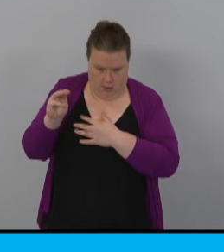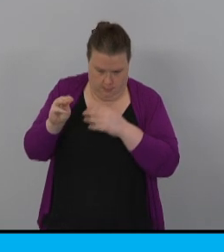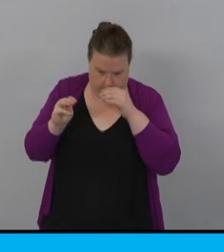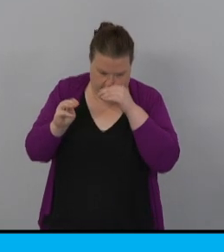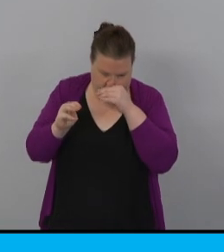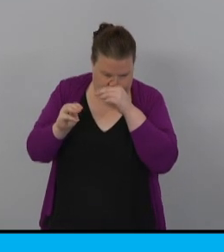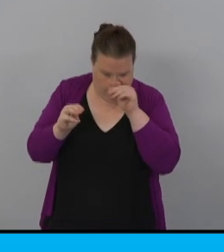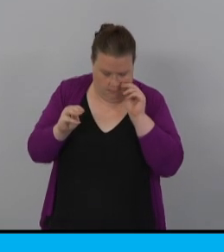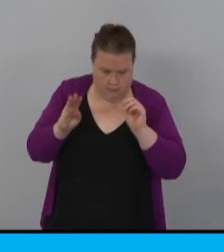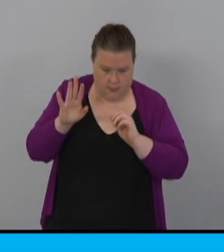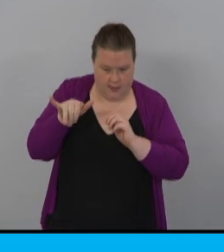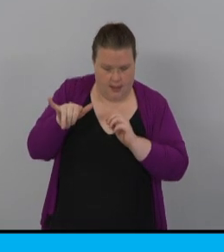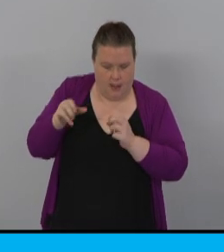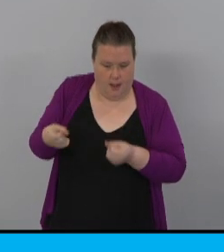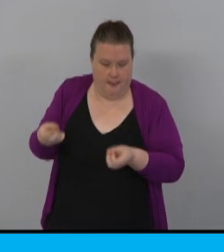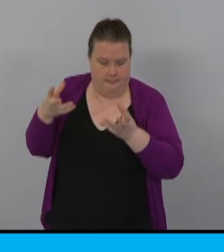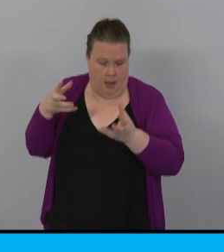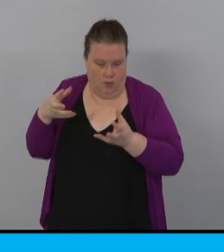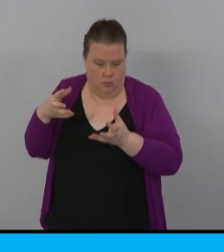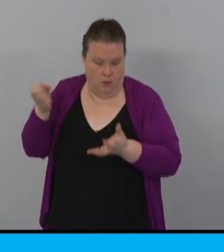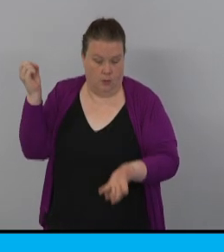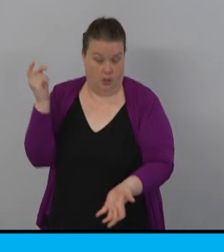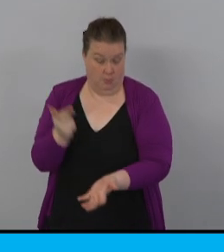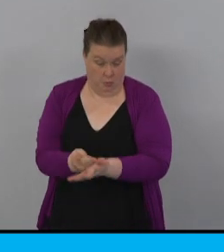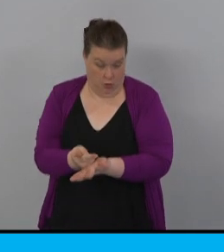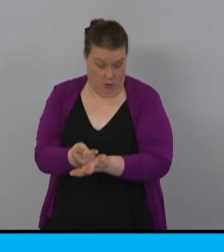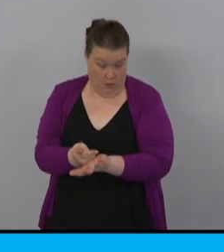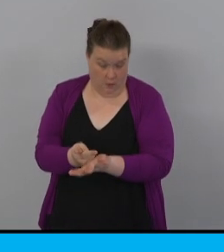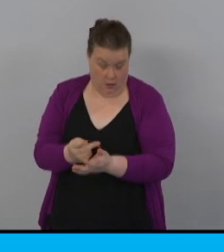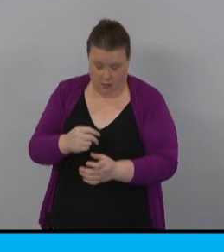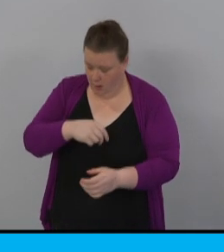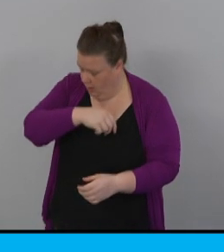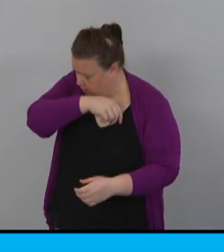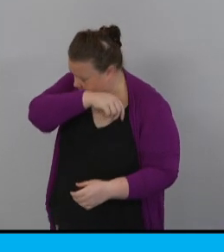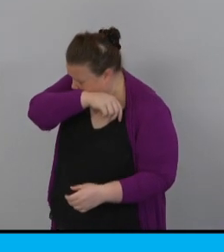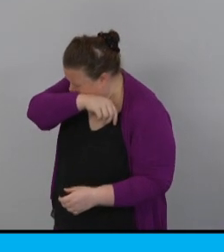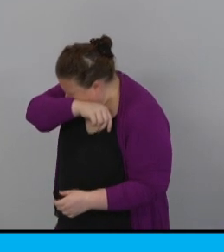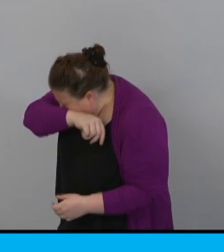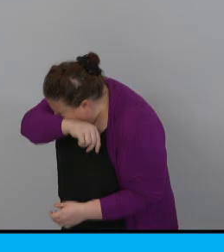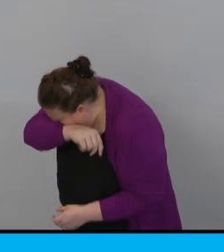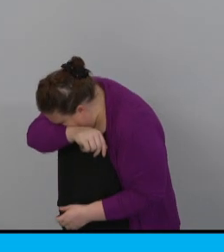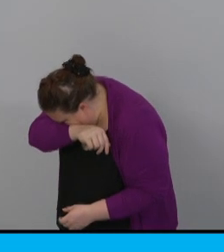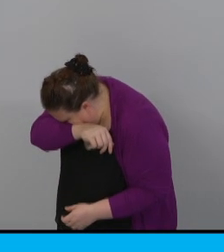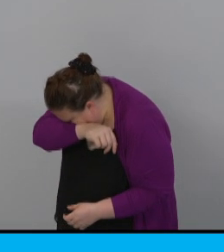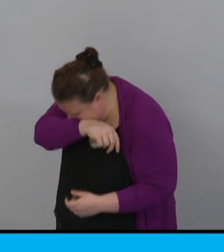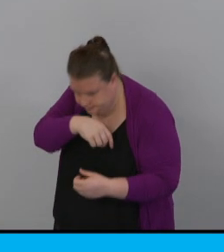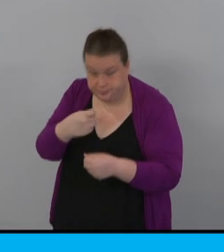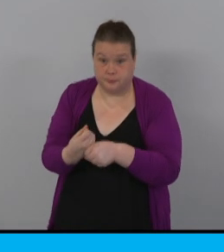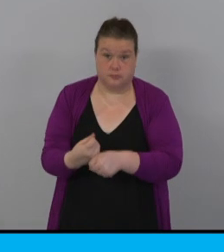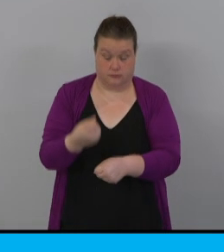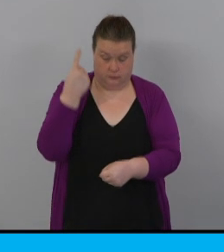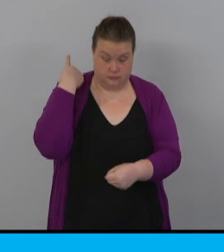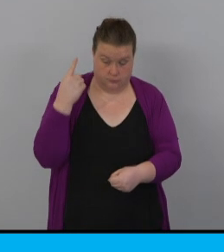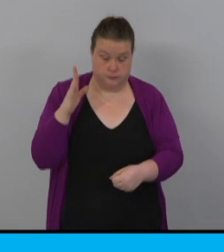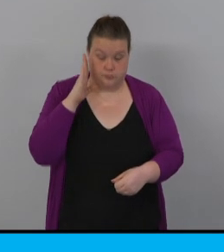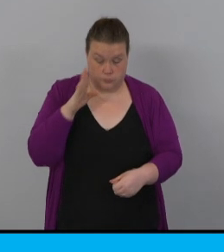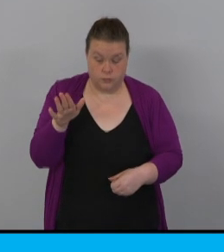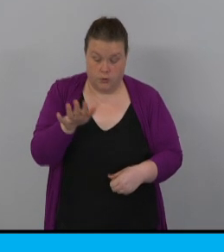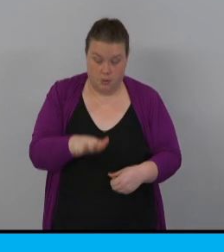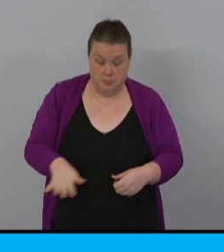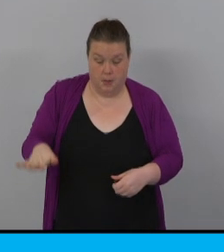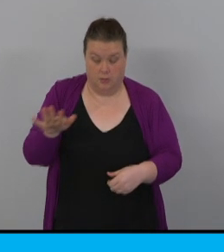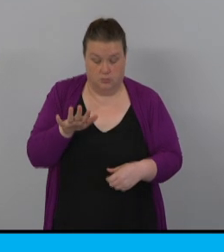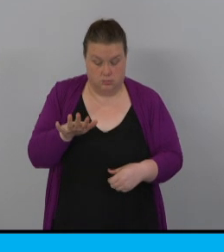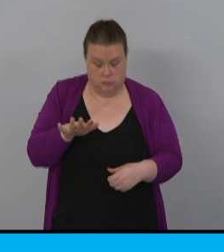year is going to come down considerably. I think that's going to be at least $3 million less than that. So we'll probably have somewhere